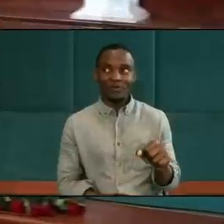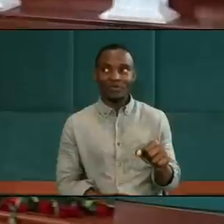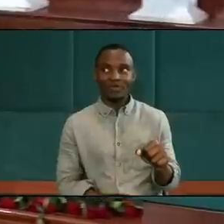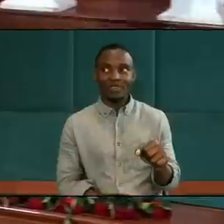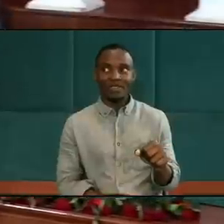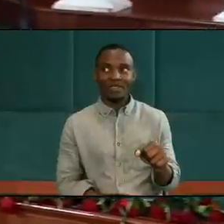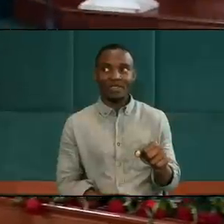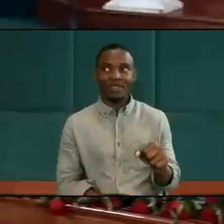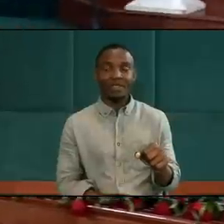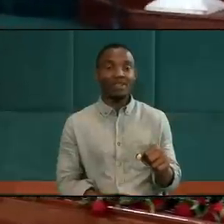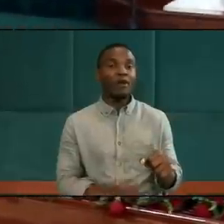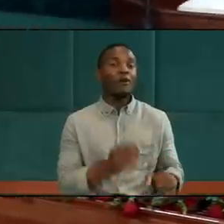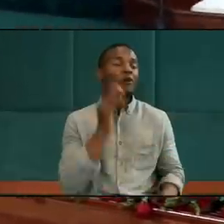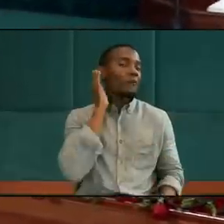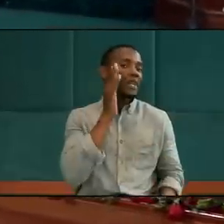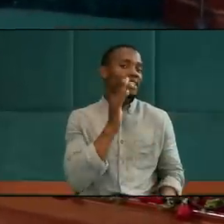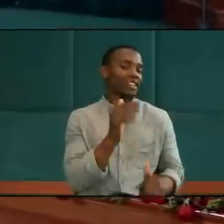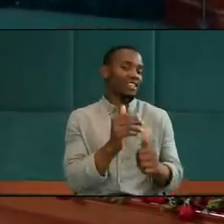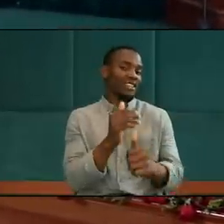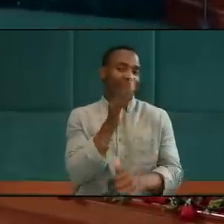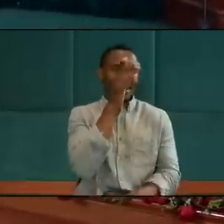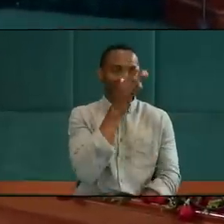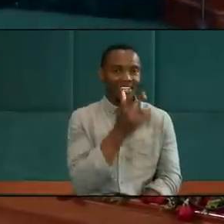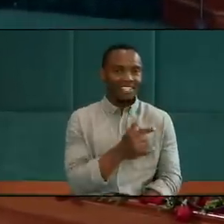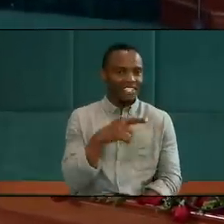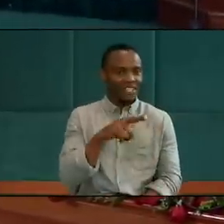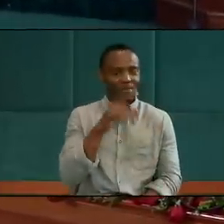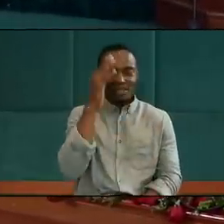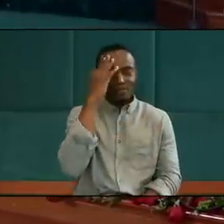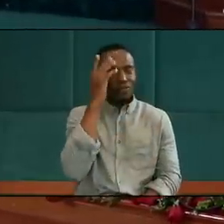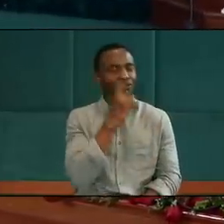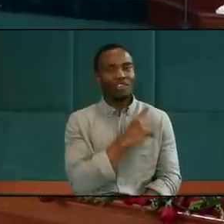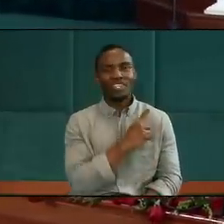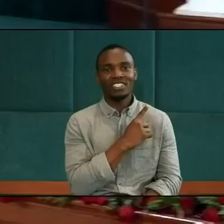First time the guy lied. He knew he lied.